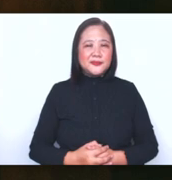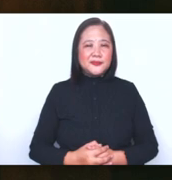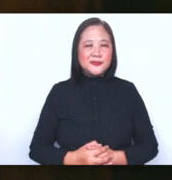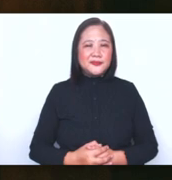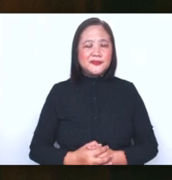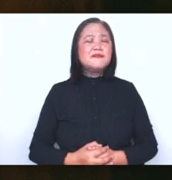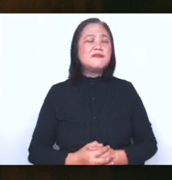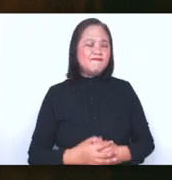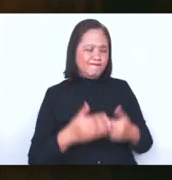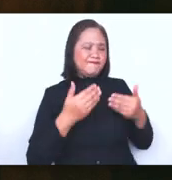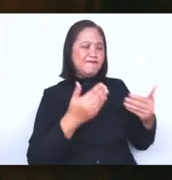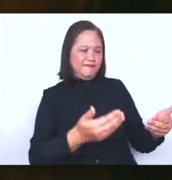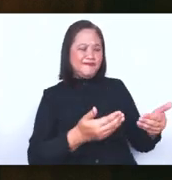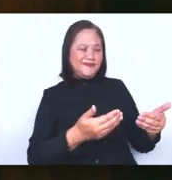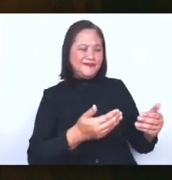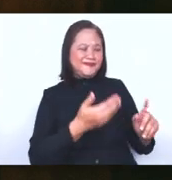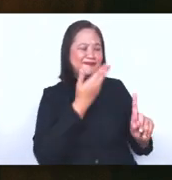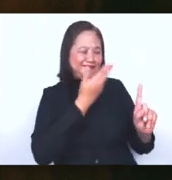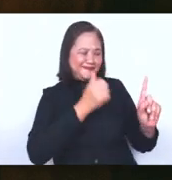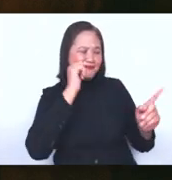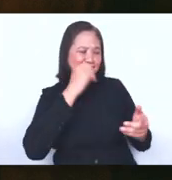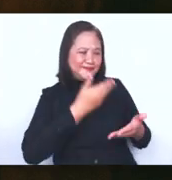Sige, iha.